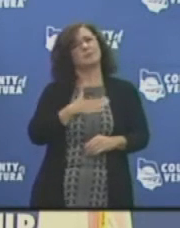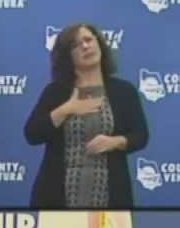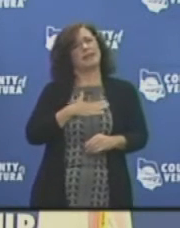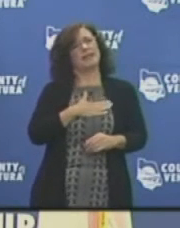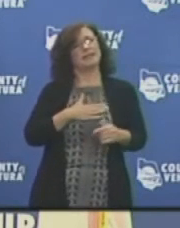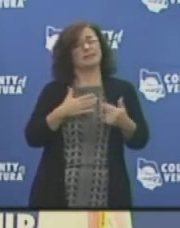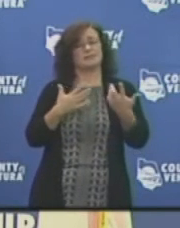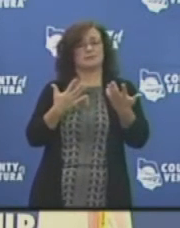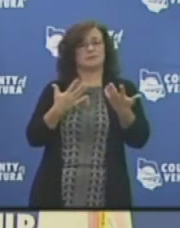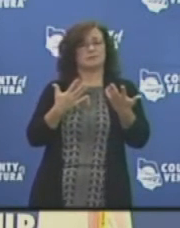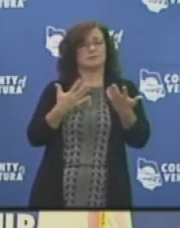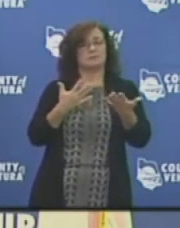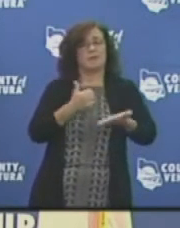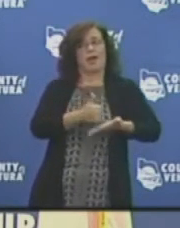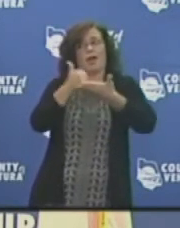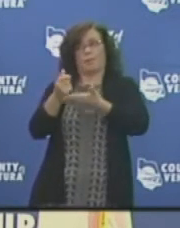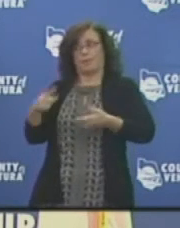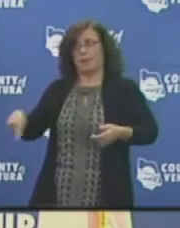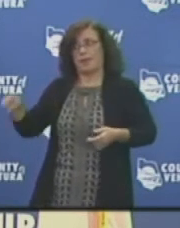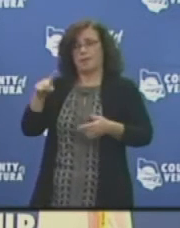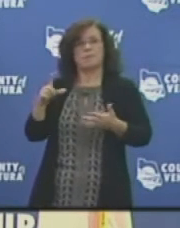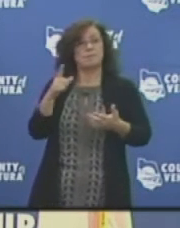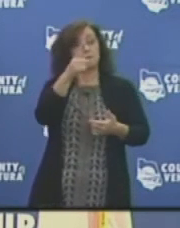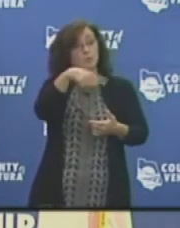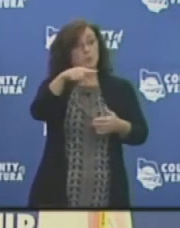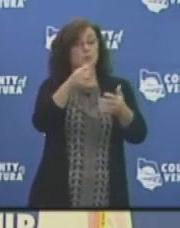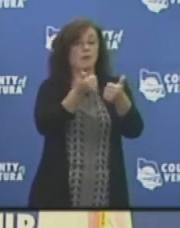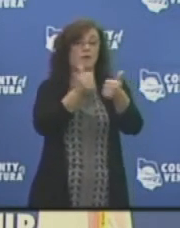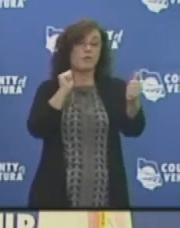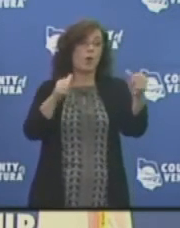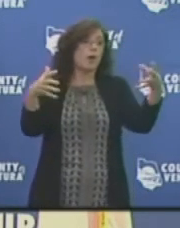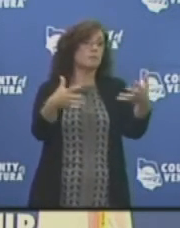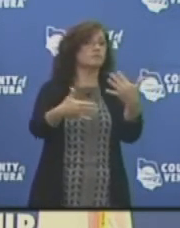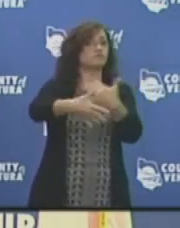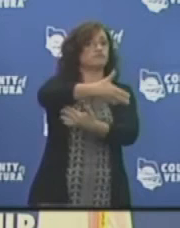large gatherings, avoid gatherings that